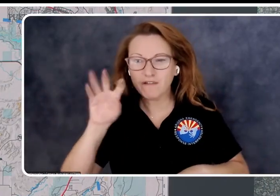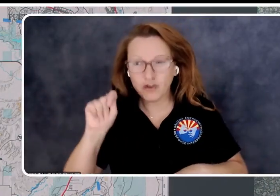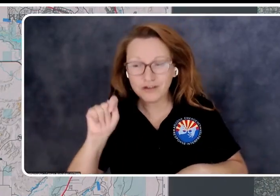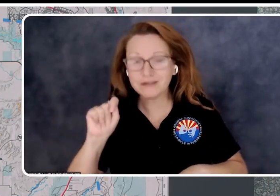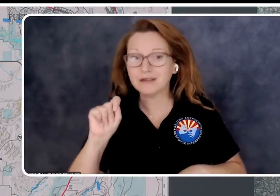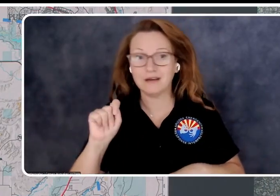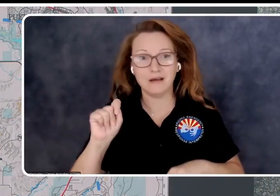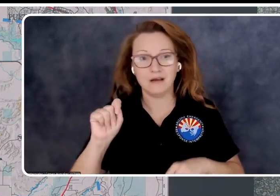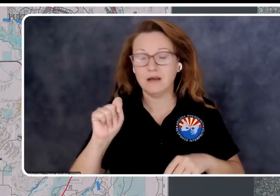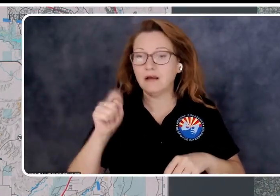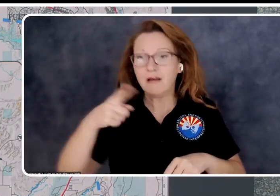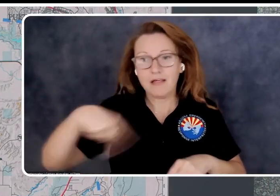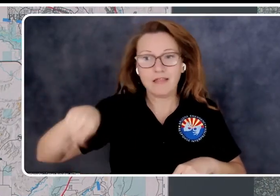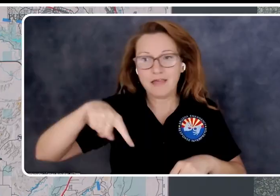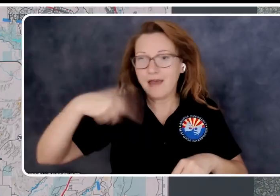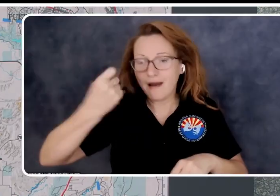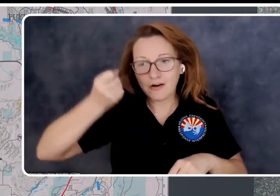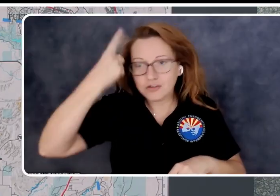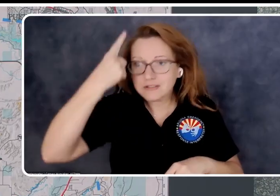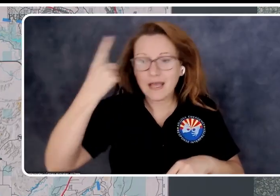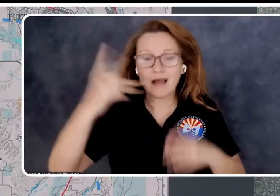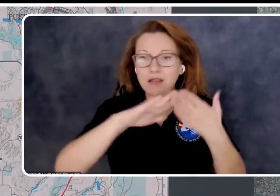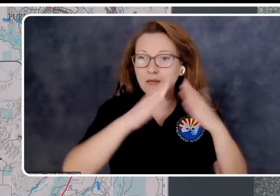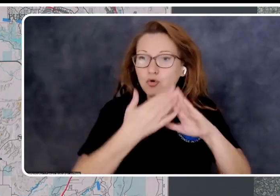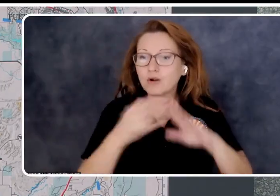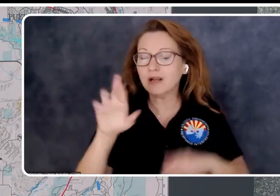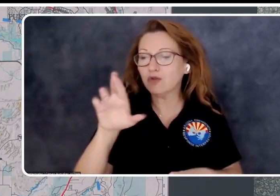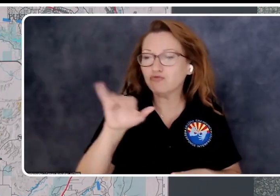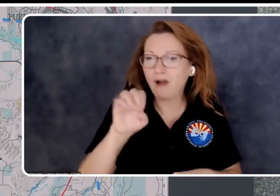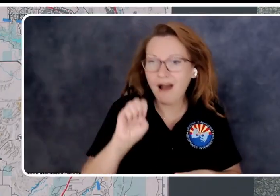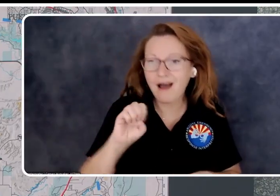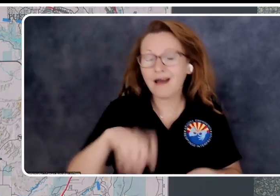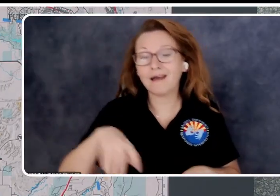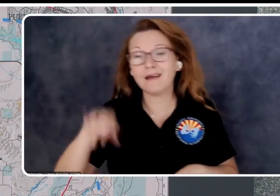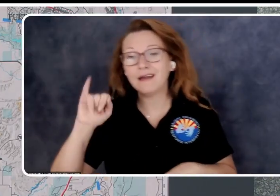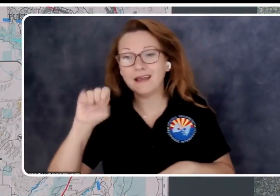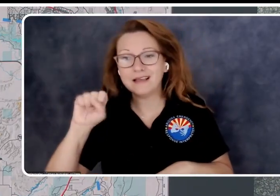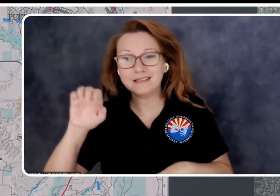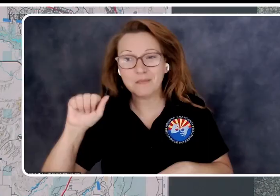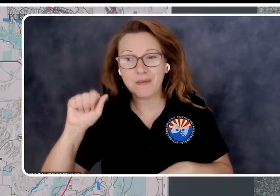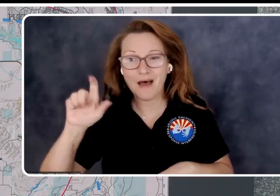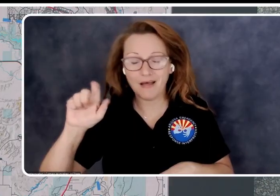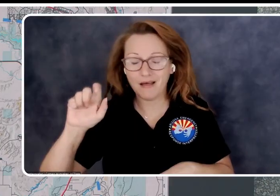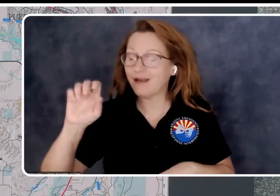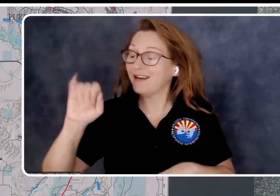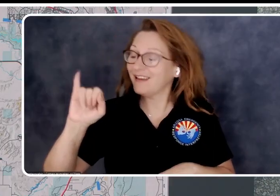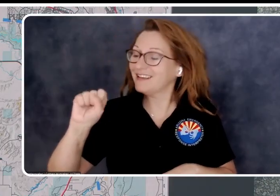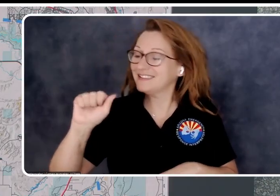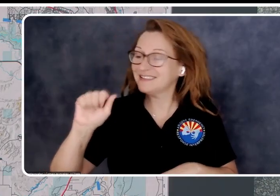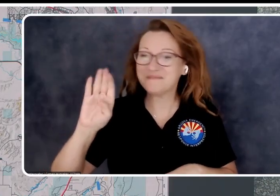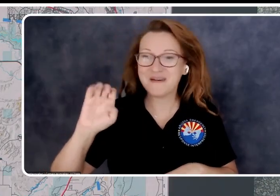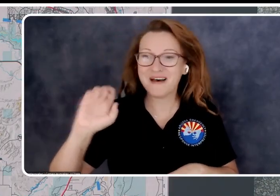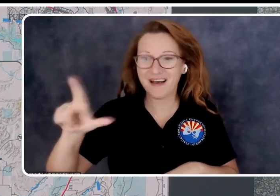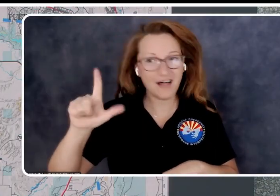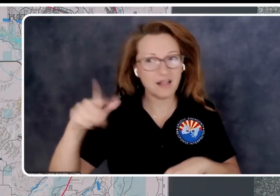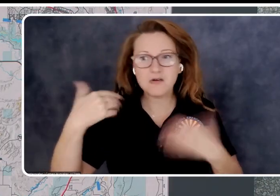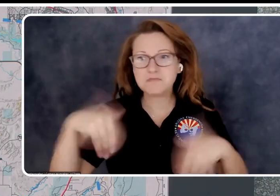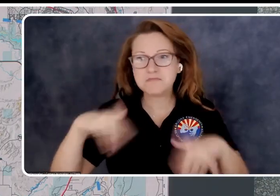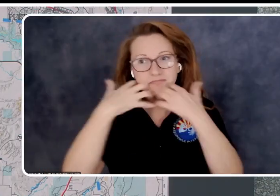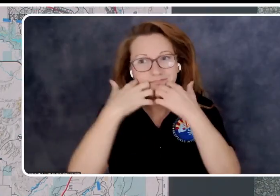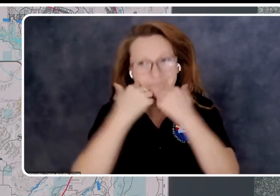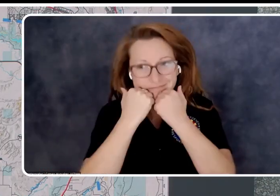invested. Everyone understands the communities of Rye and Isabel are extremely important. And so there's a lot of great work being done out